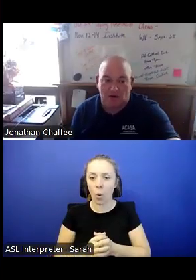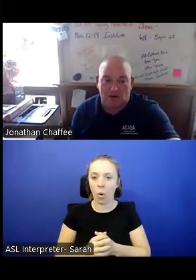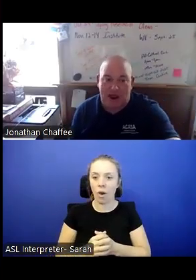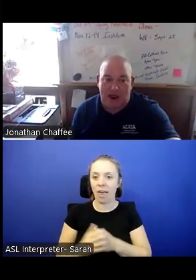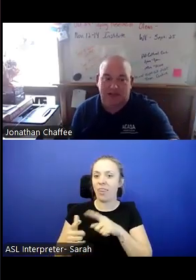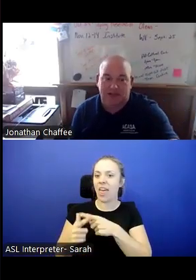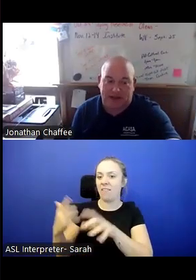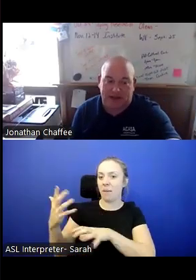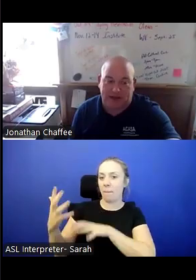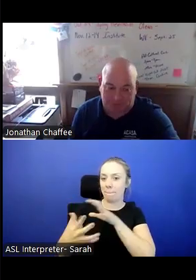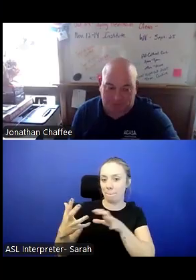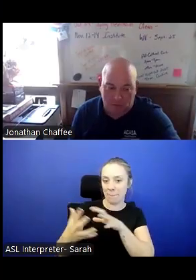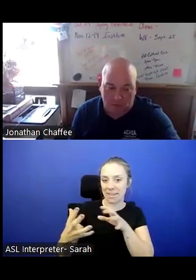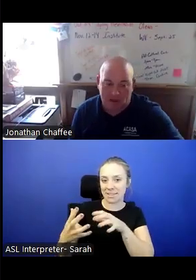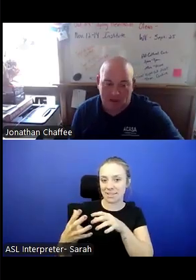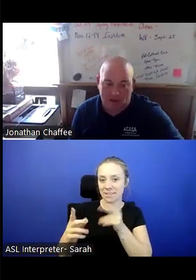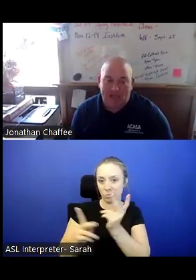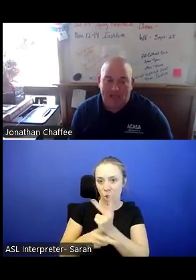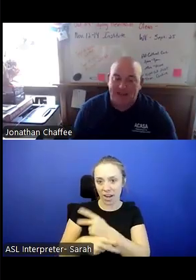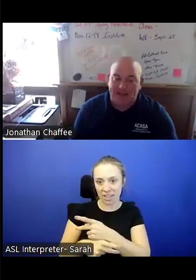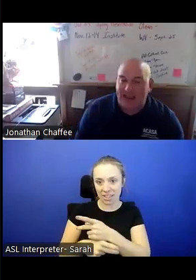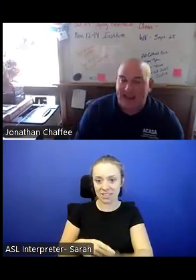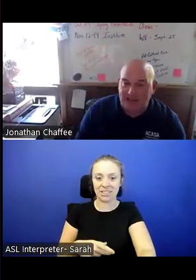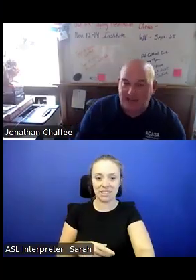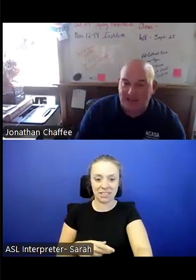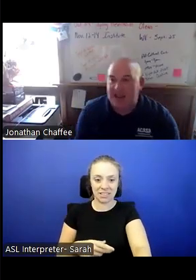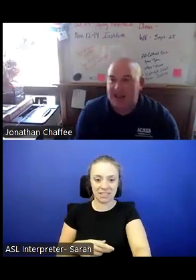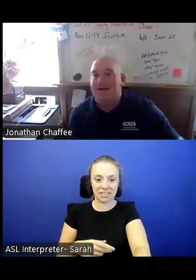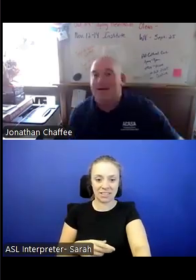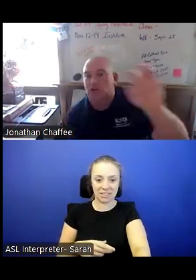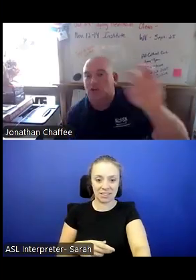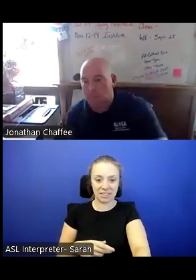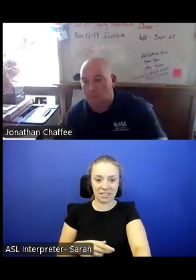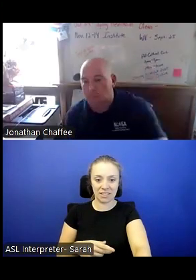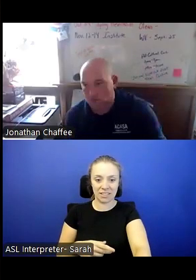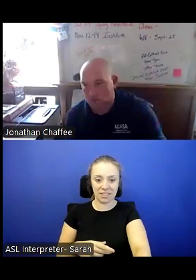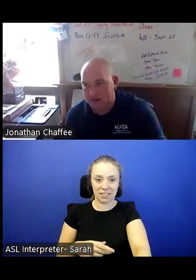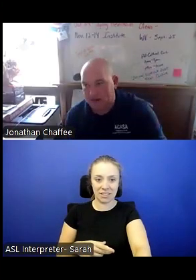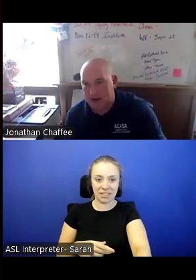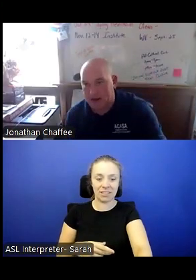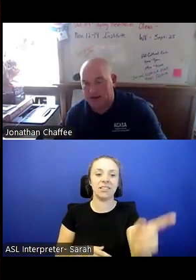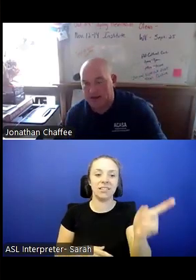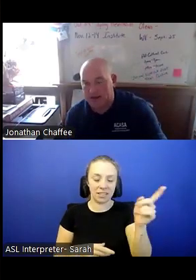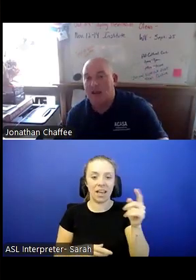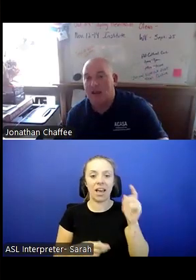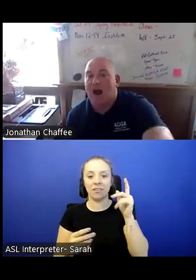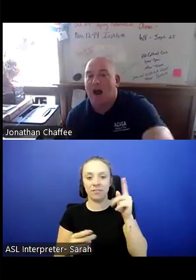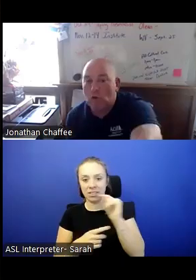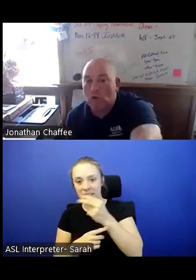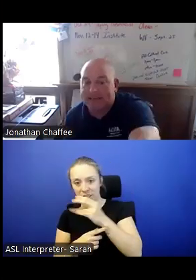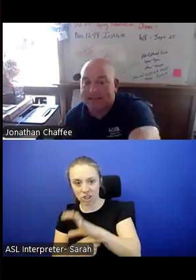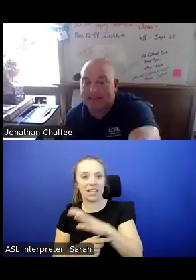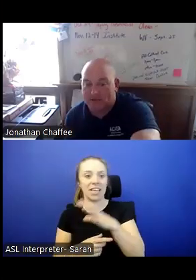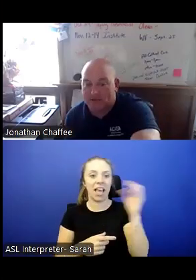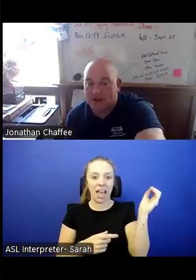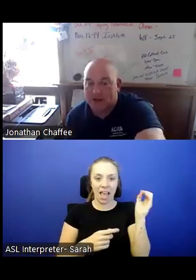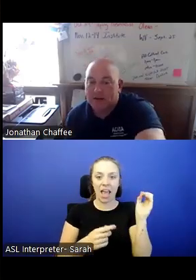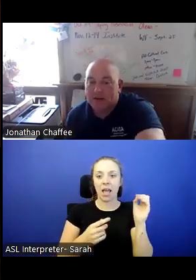of products. So like this float, it's got THC in it and a mixture of mushrooms in the gummies. Weed